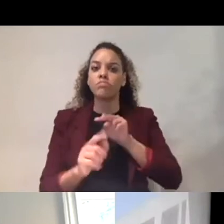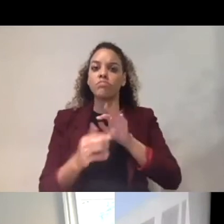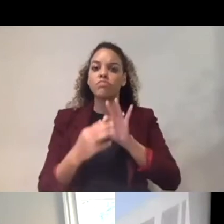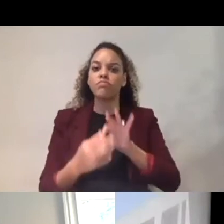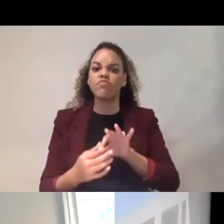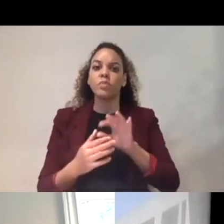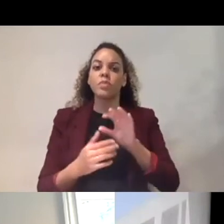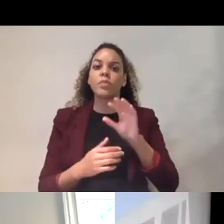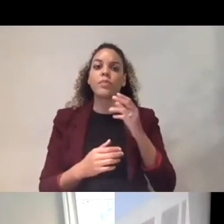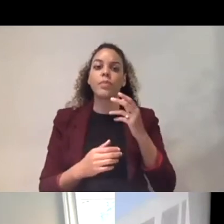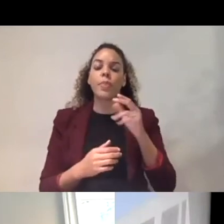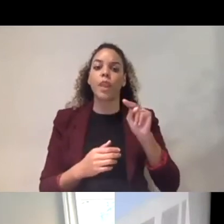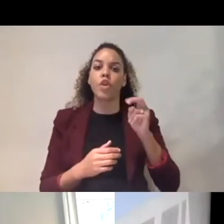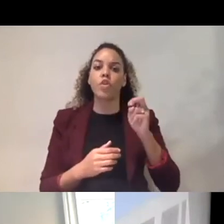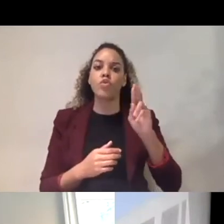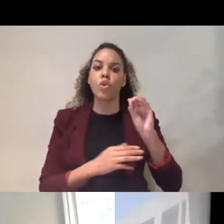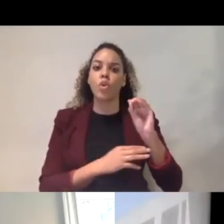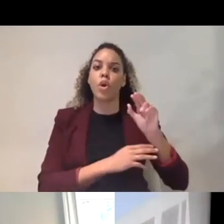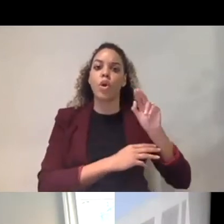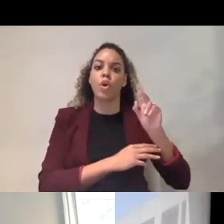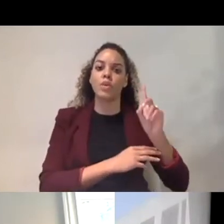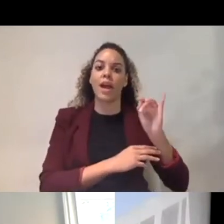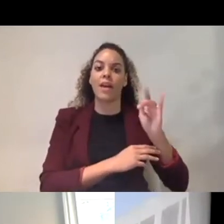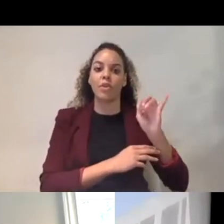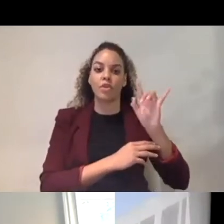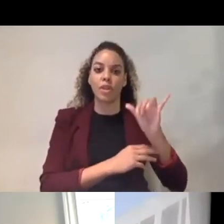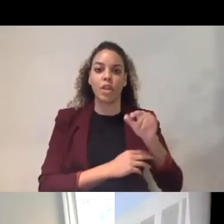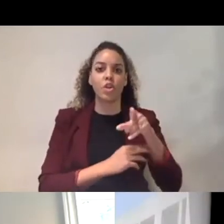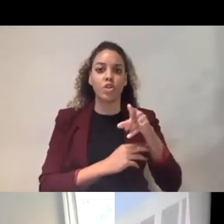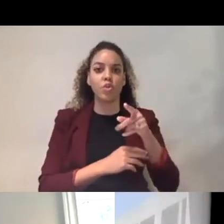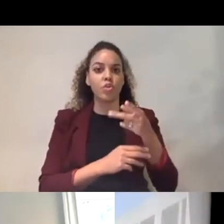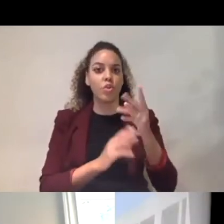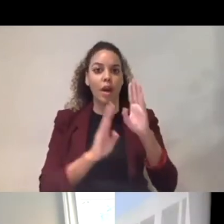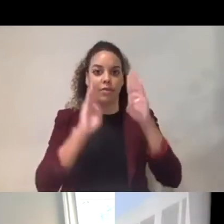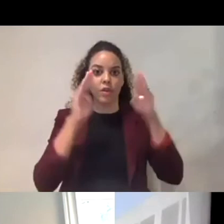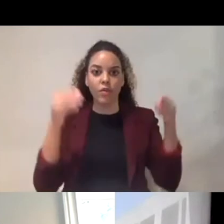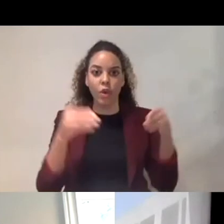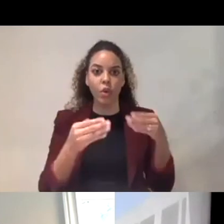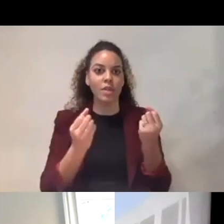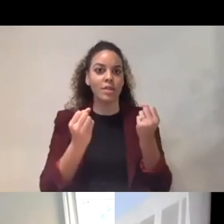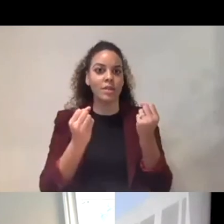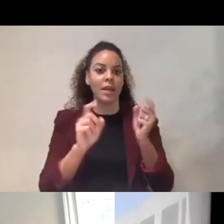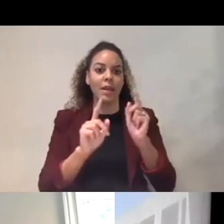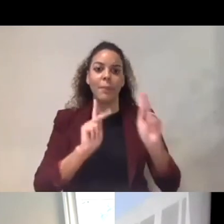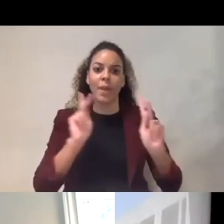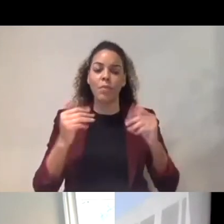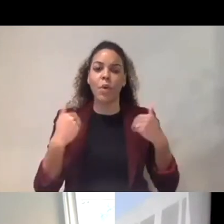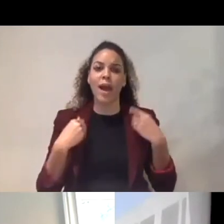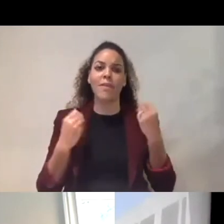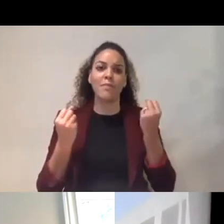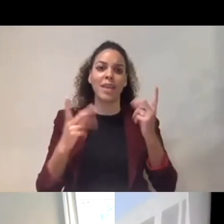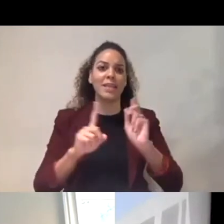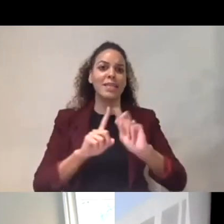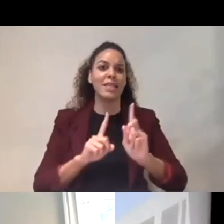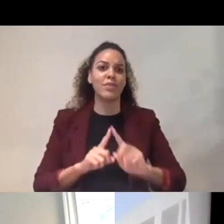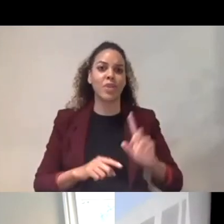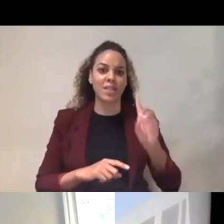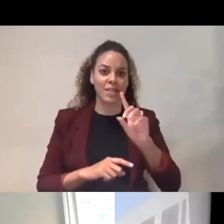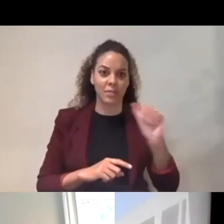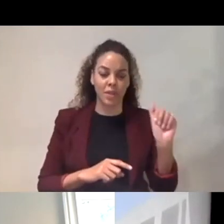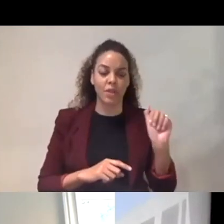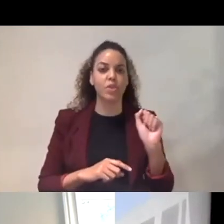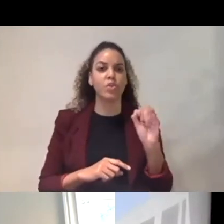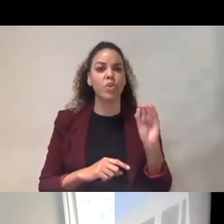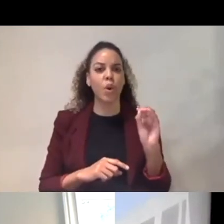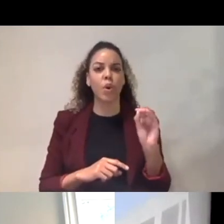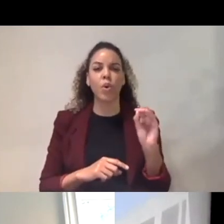all people of different kinds of disabilities, mobility, physical, cognitive, IDD. So I'm curious, how do you have that